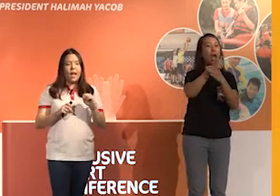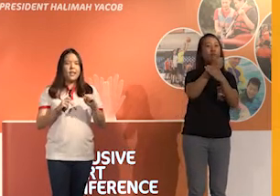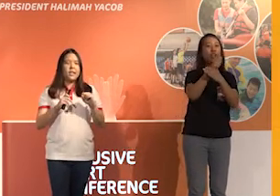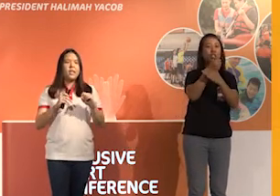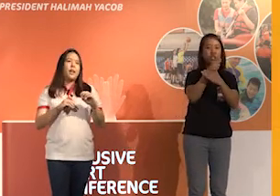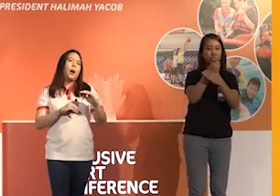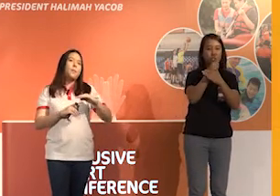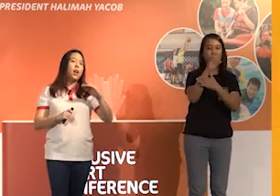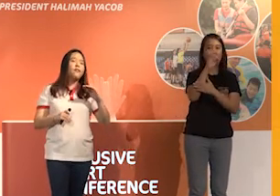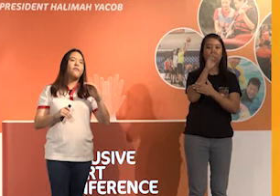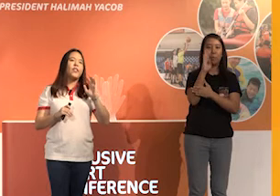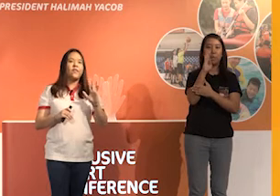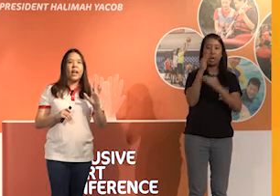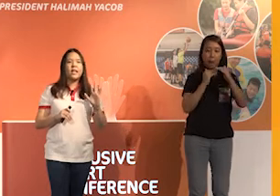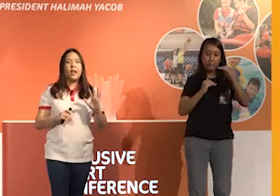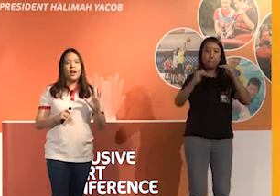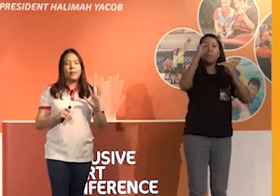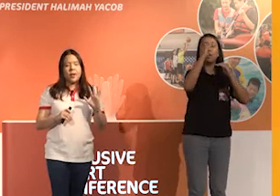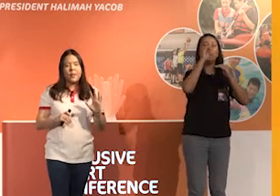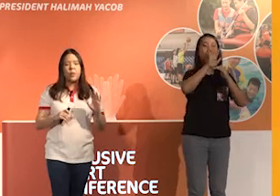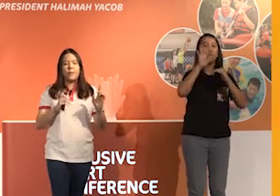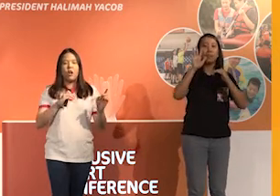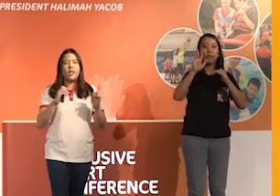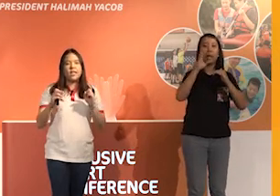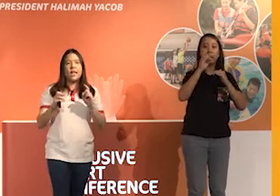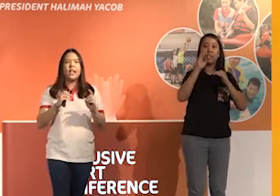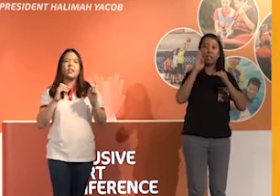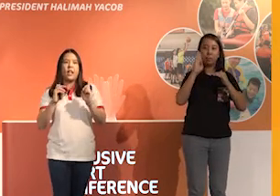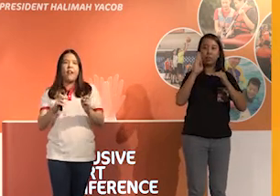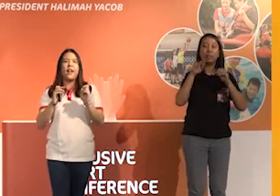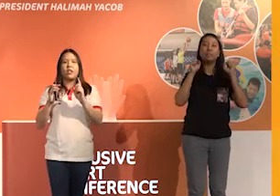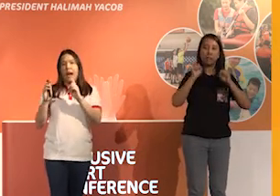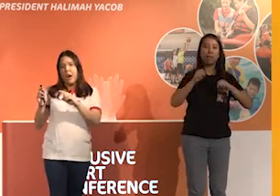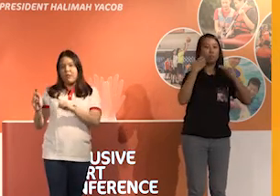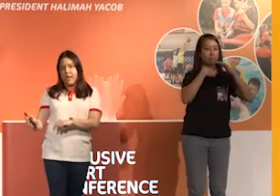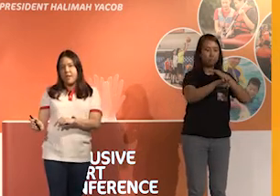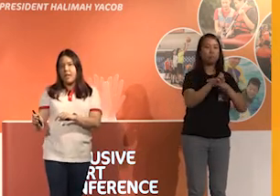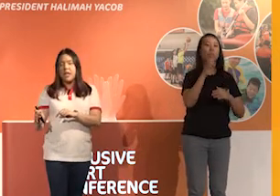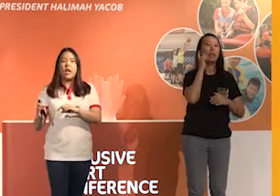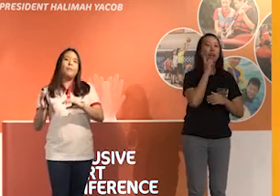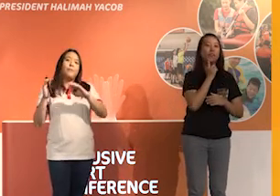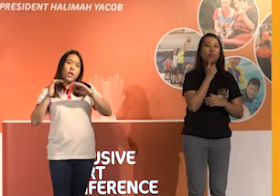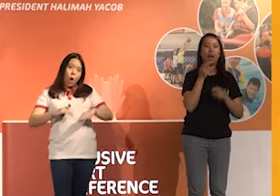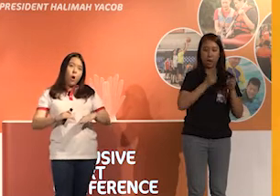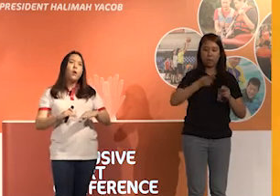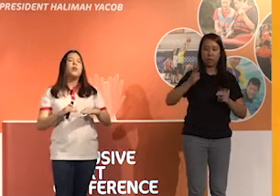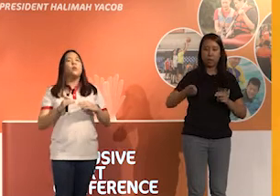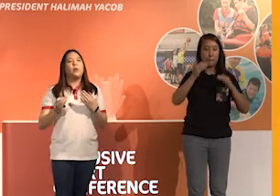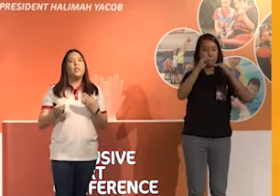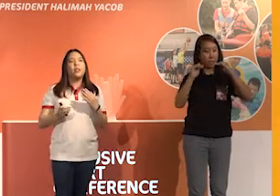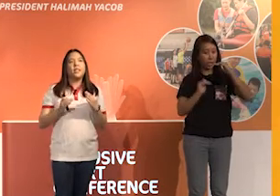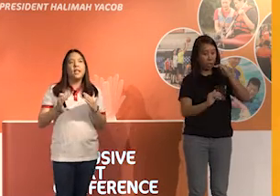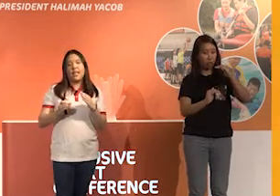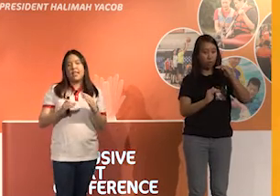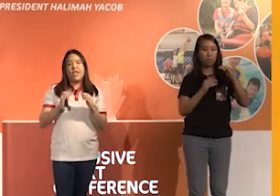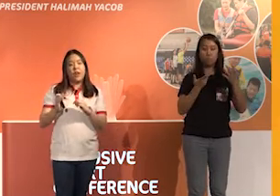and you can see above 55 dB will be considered as deaf and hard of hearing. And below will